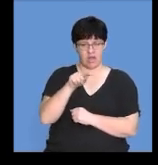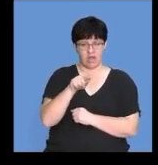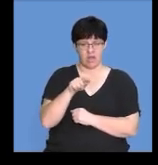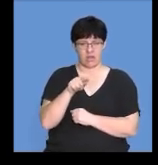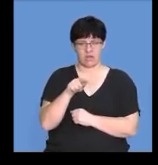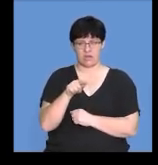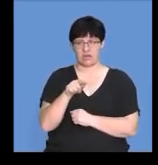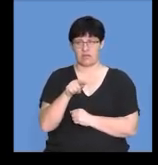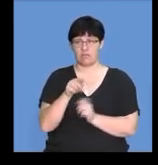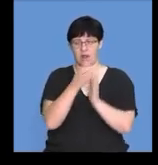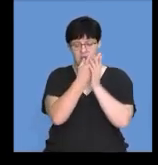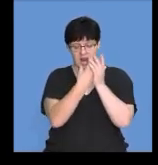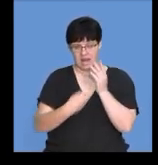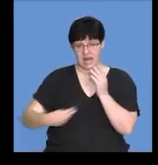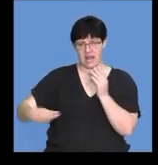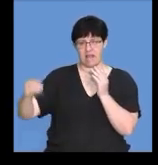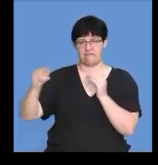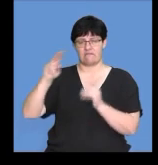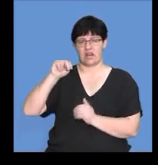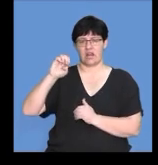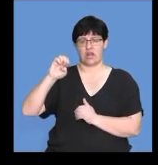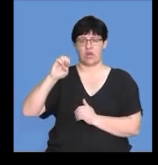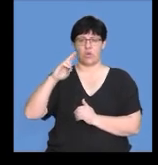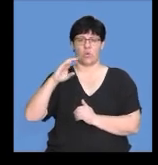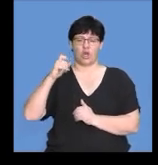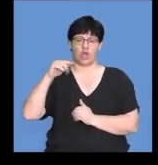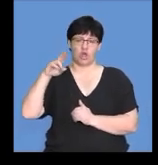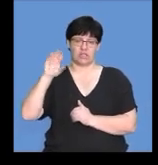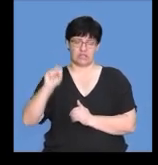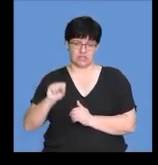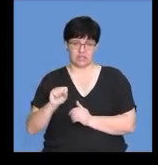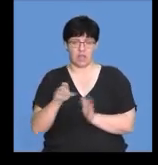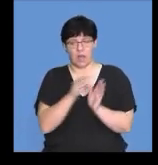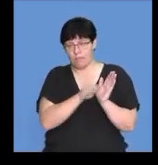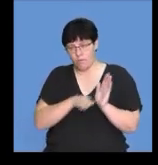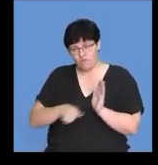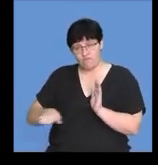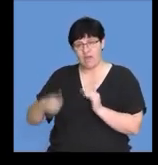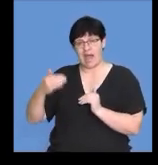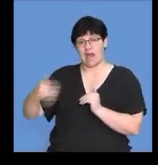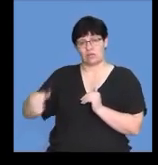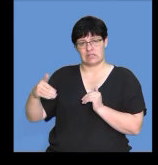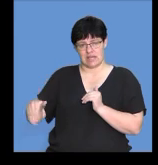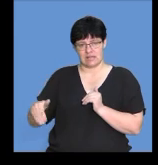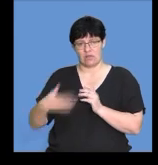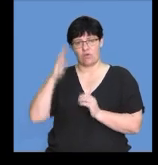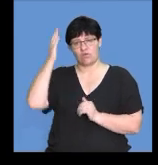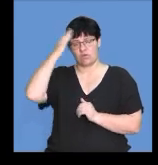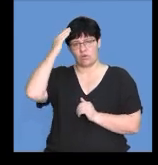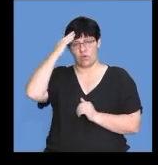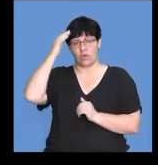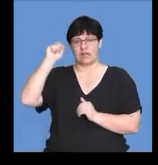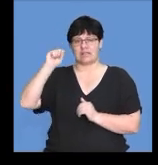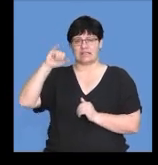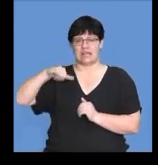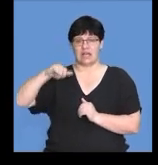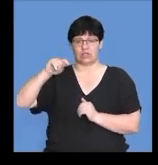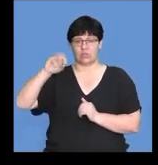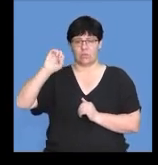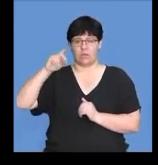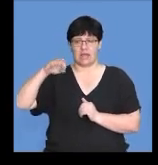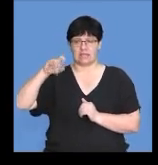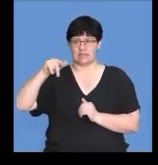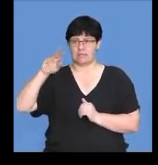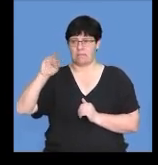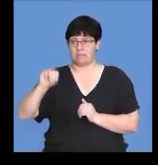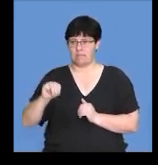be leaving the nucleus, and that then moves into the area outside the nucleus, which we know is the cytoplasm. You then